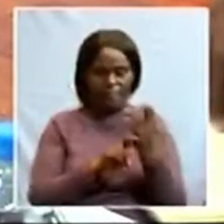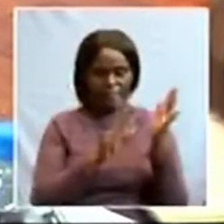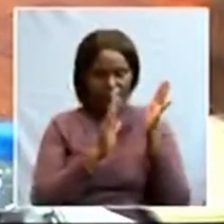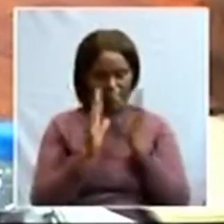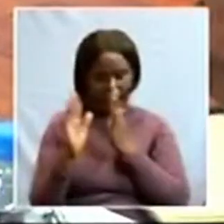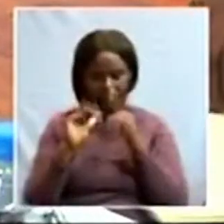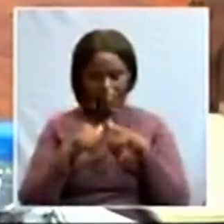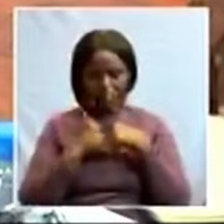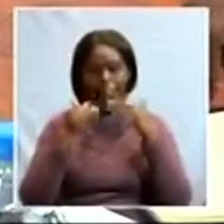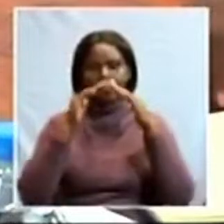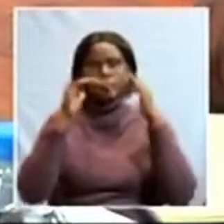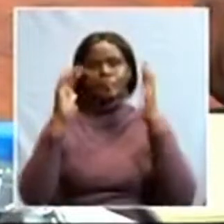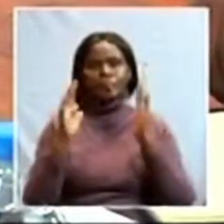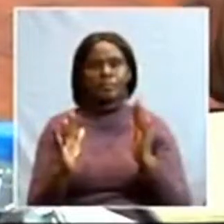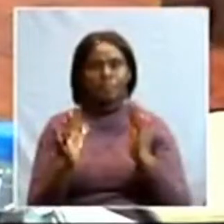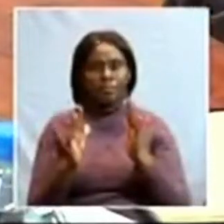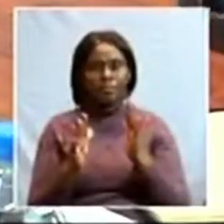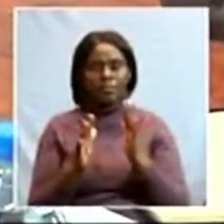our House